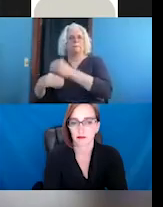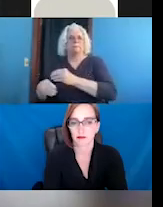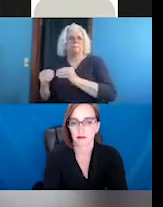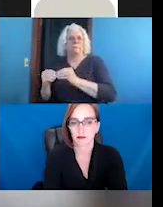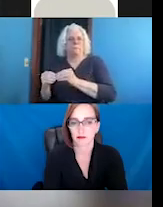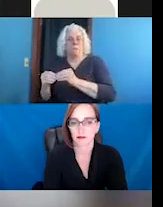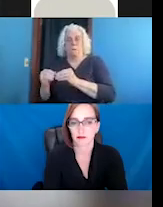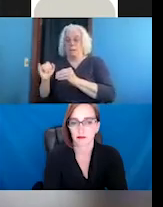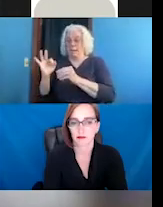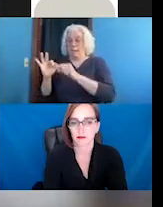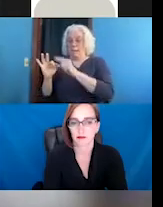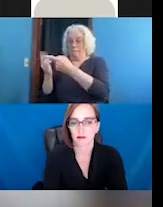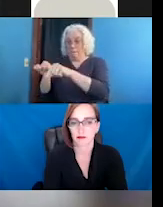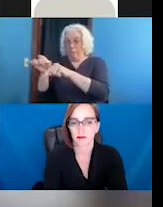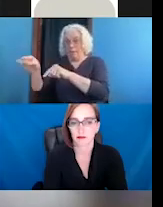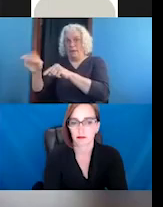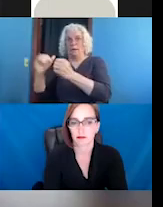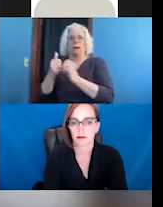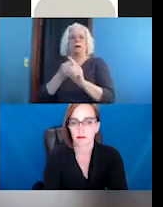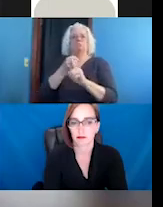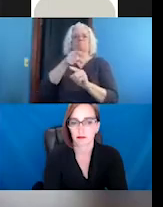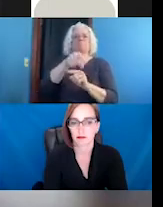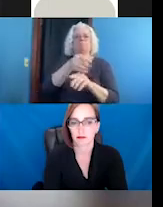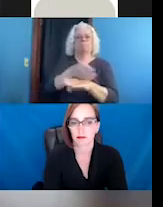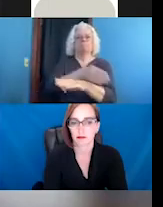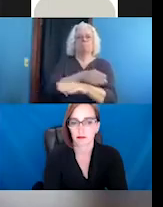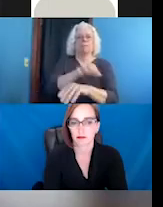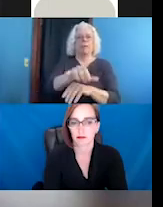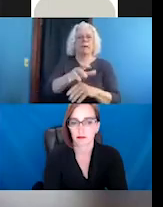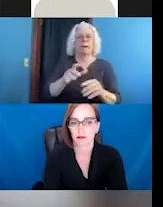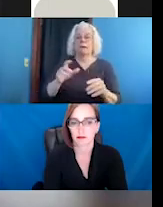be. Anything else from our group?